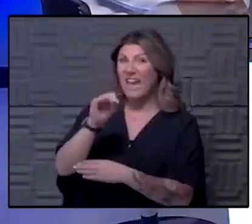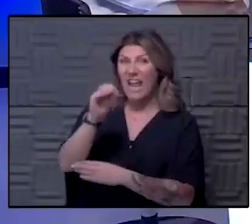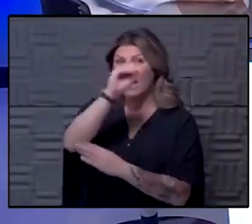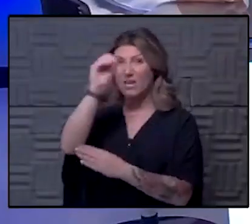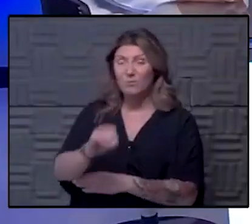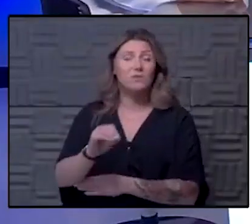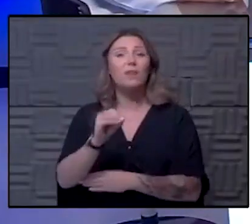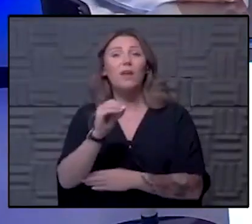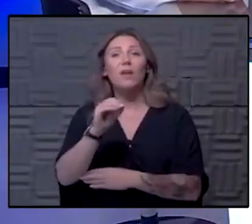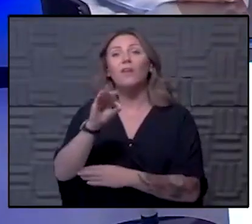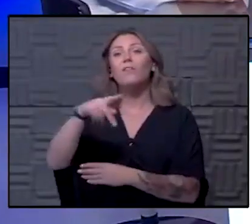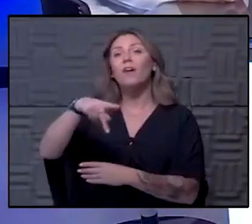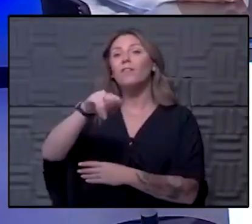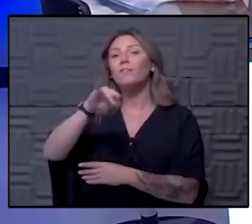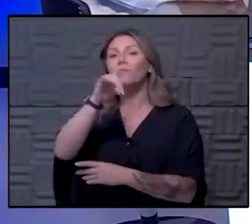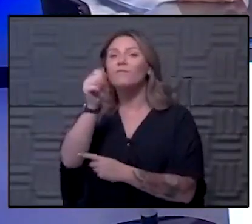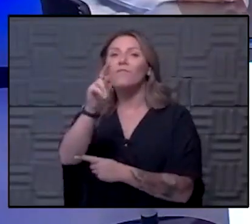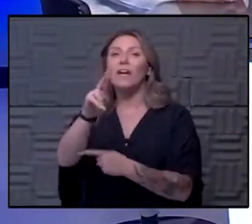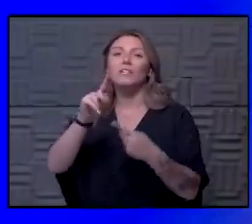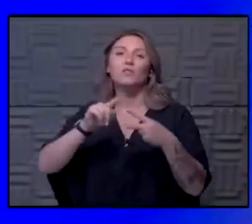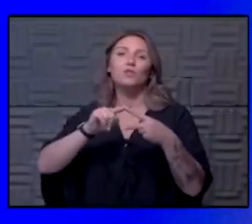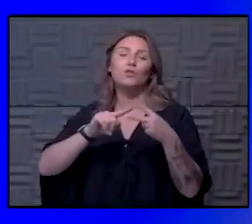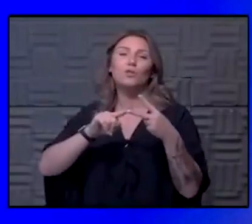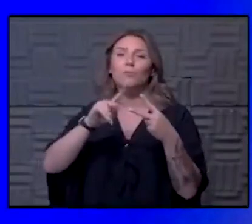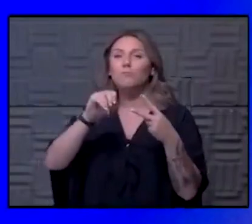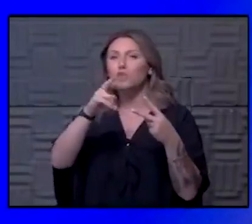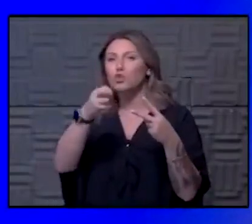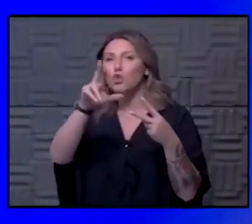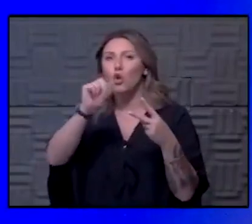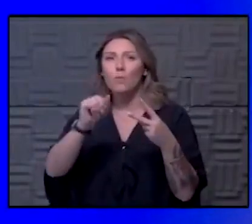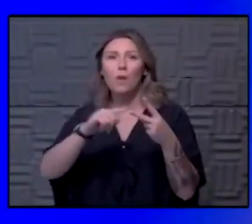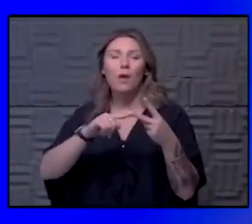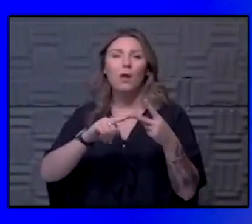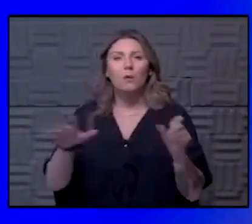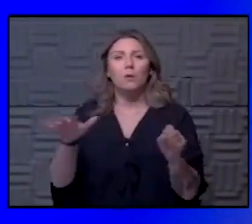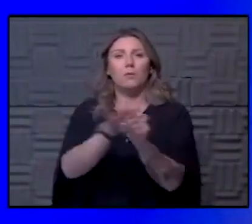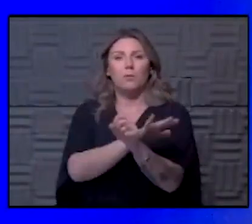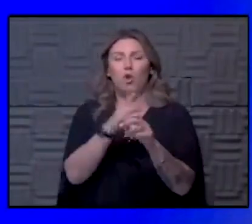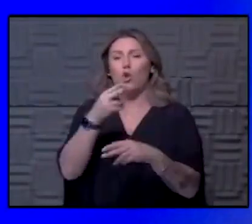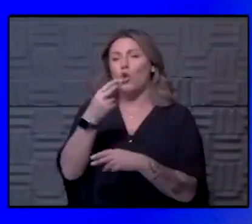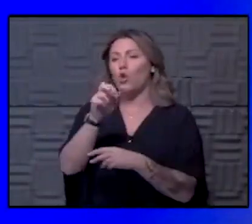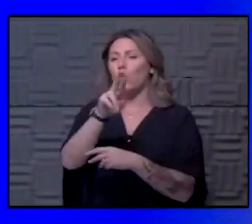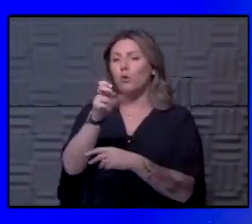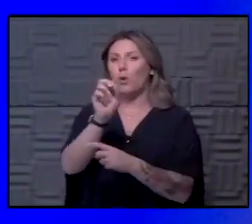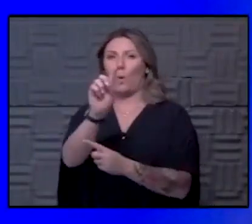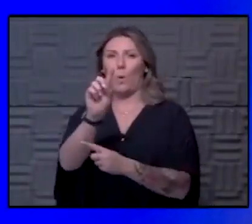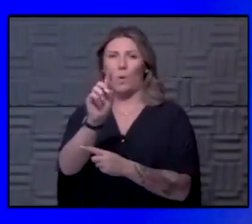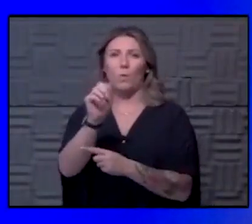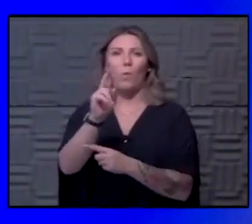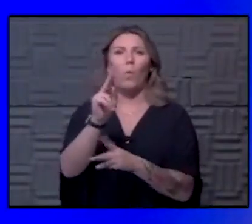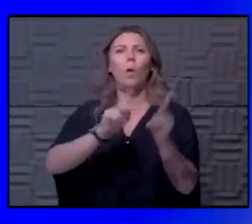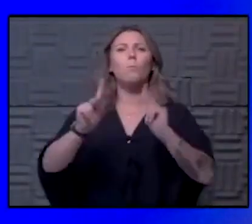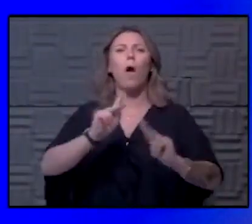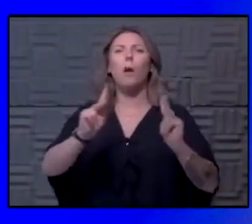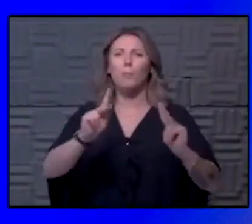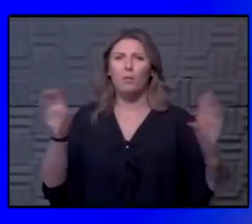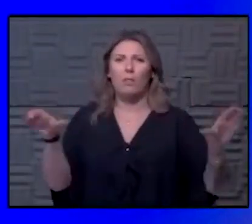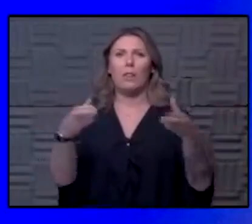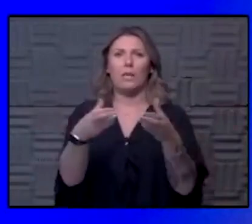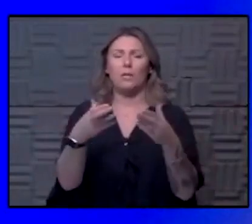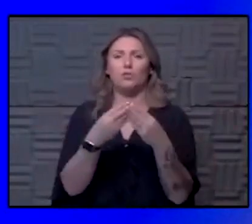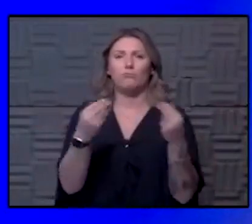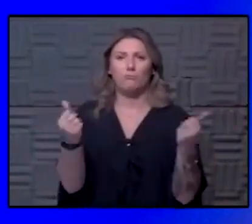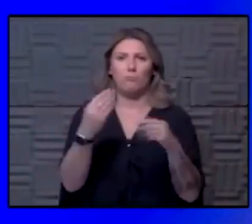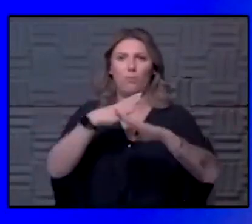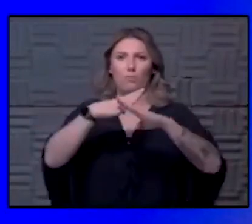think another important thing to remember is, of course, herd immunity or population immunity. You have to include the